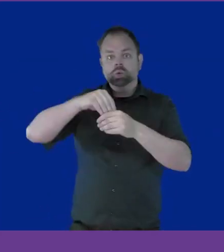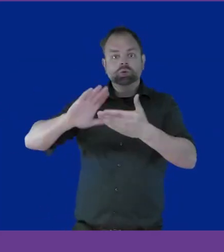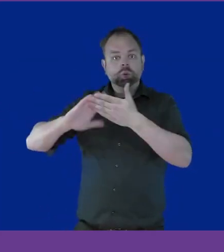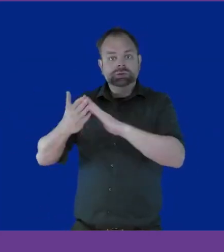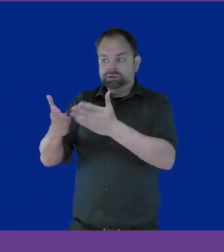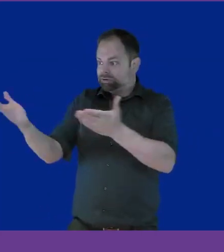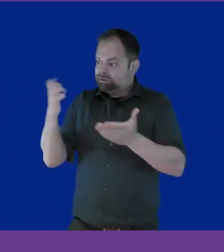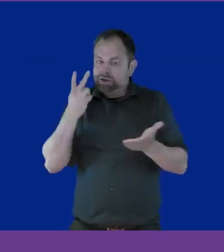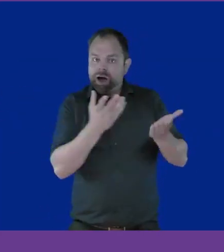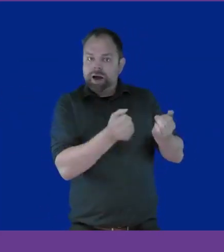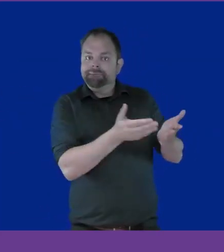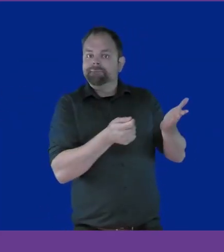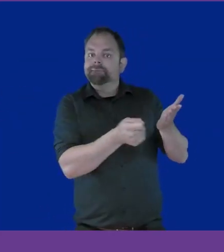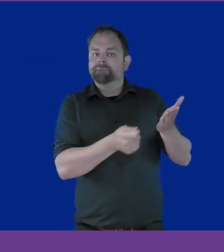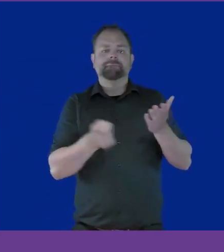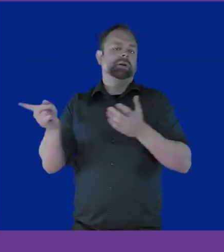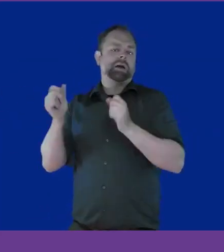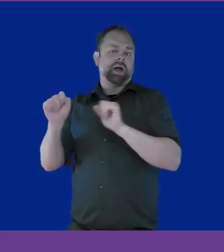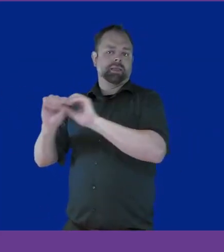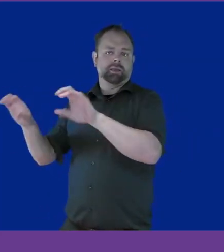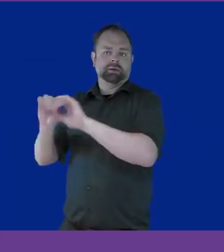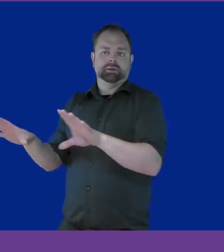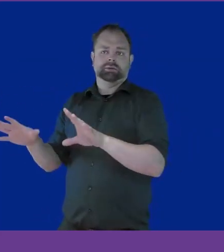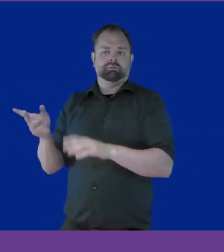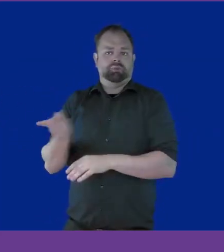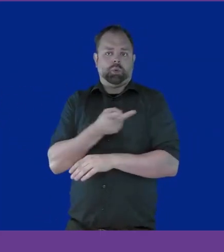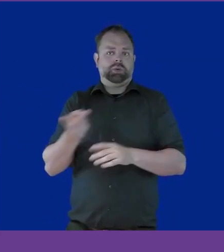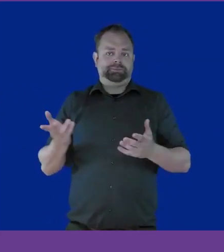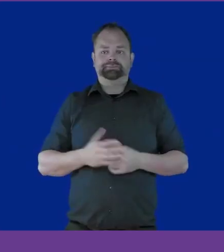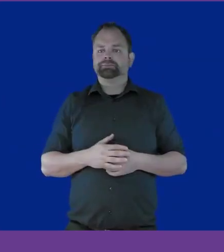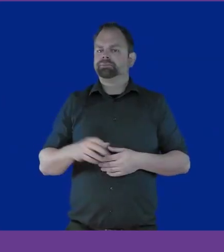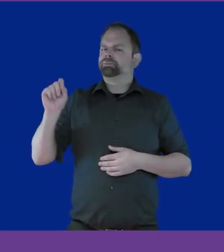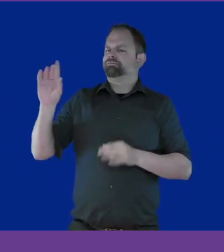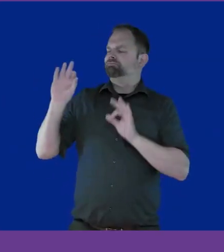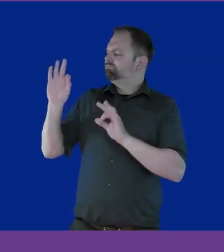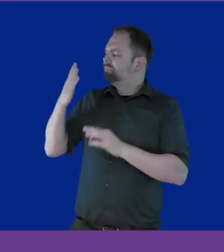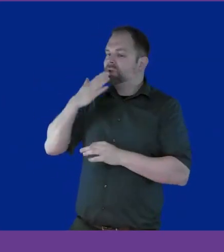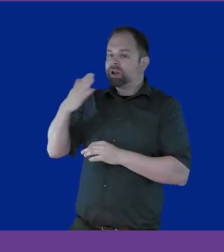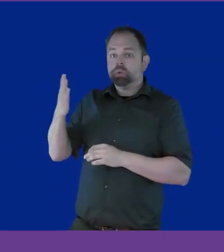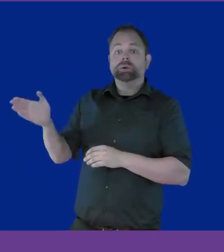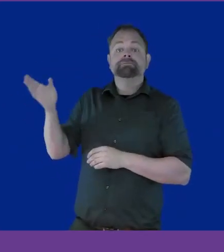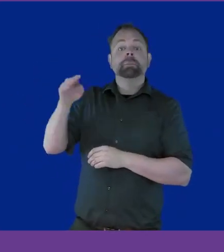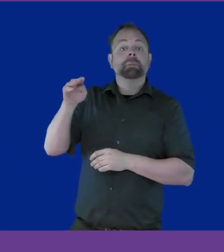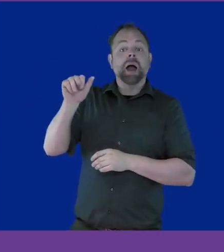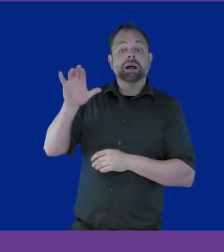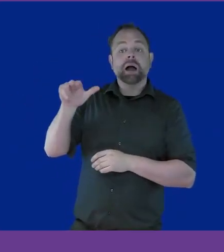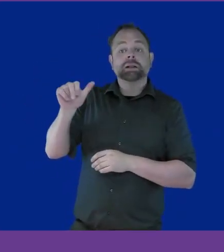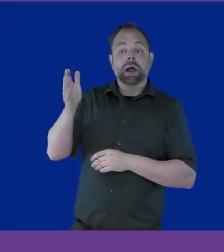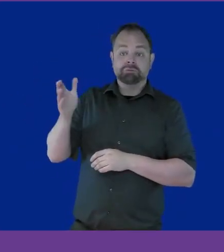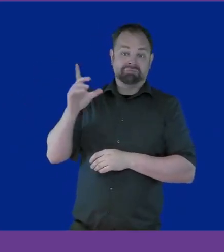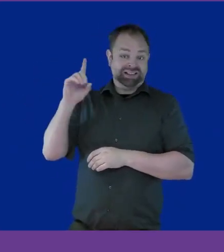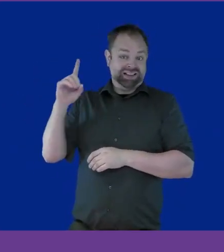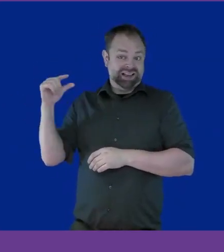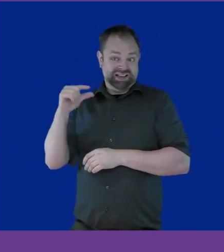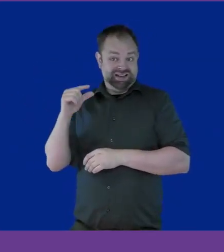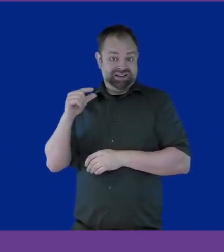I think about, I'm not literate in financial things because everything I do, when I do something financial, I'm bankrupt. So